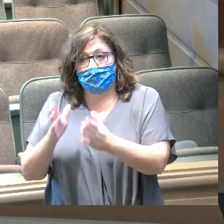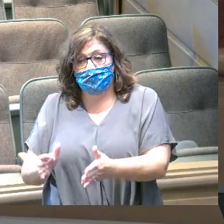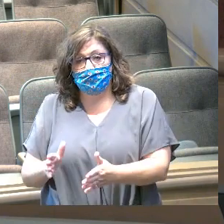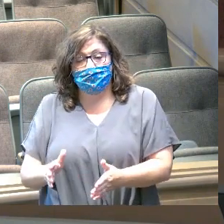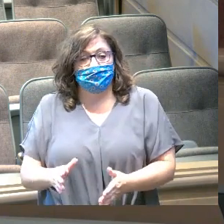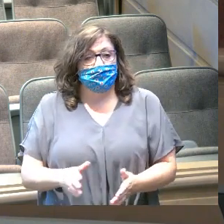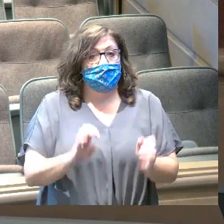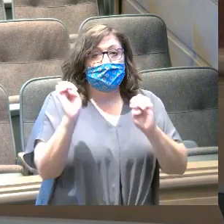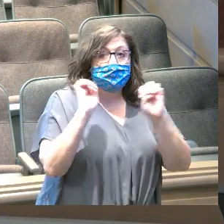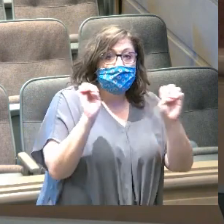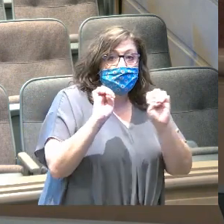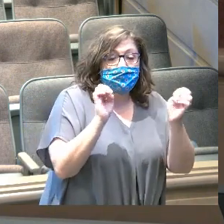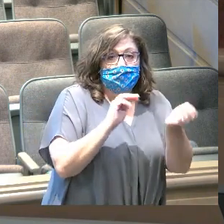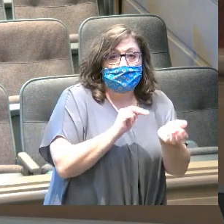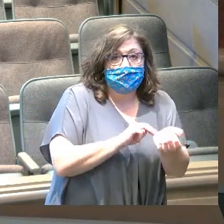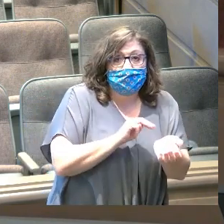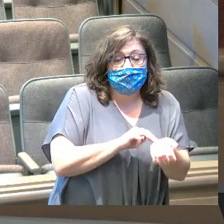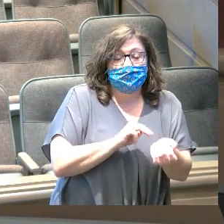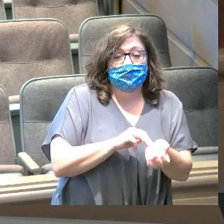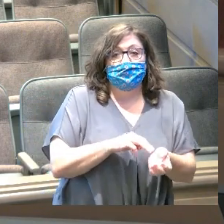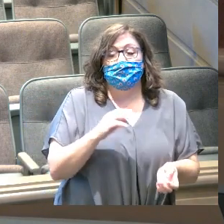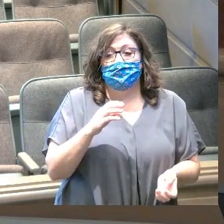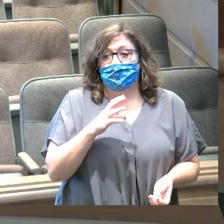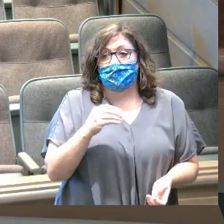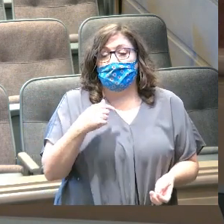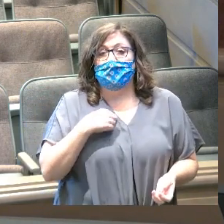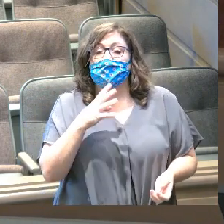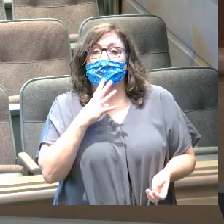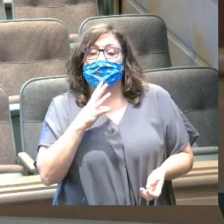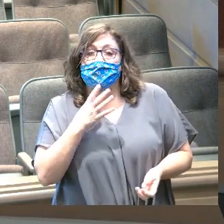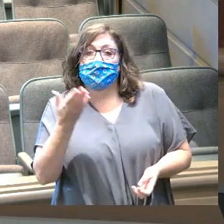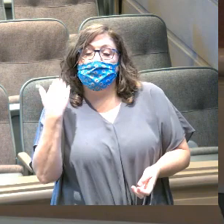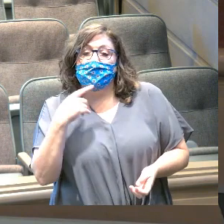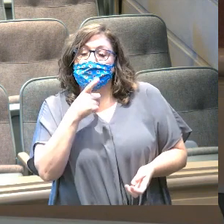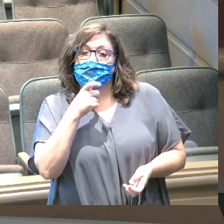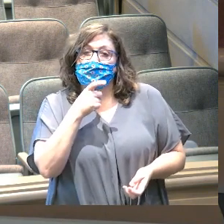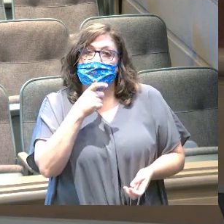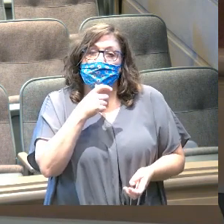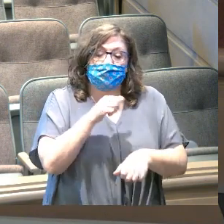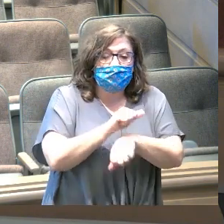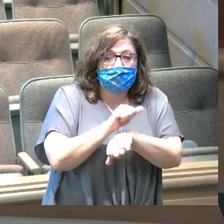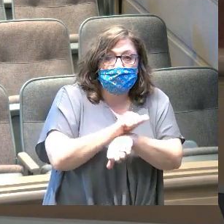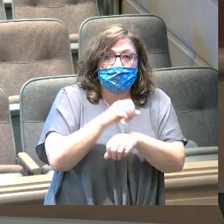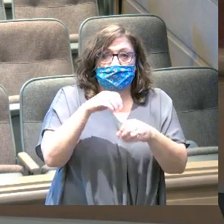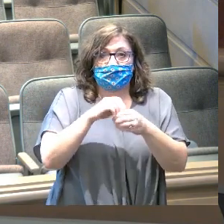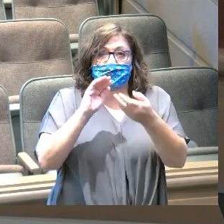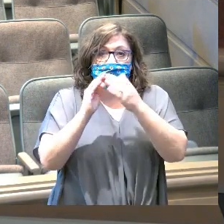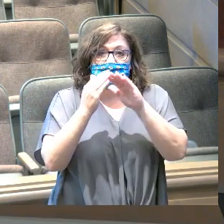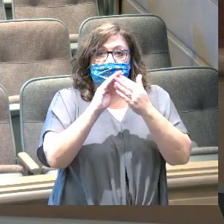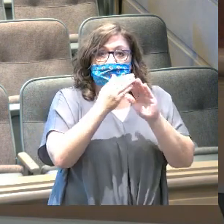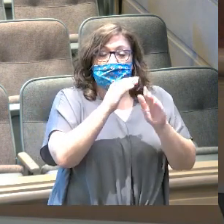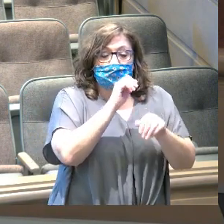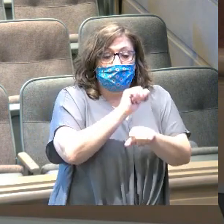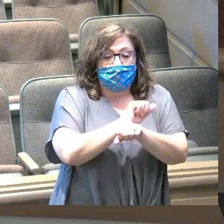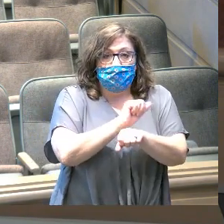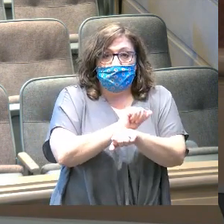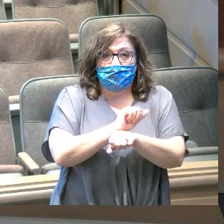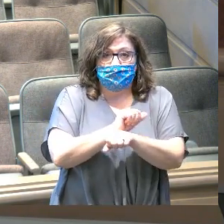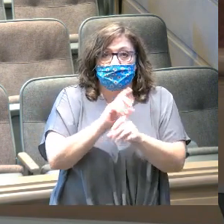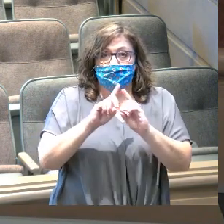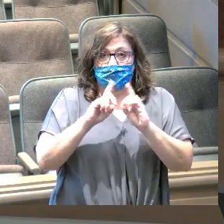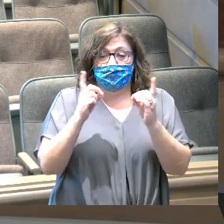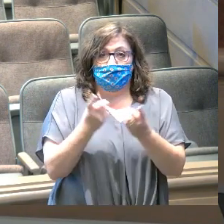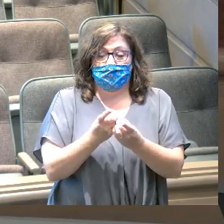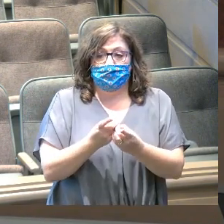technicians, and I have mentioned before, those individuals who work in the city's public works department, who